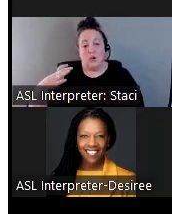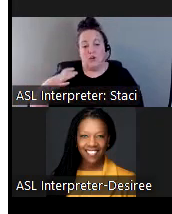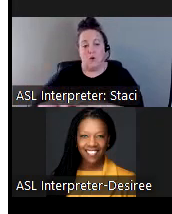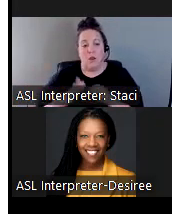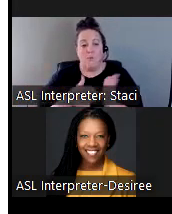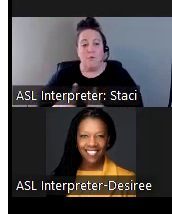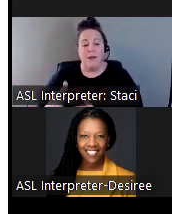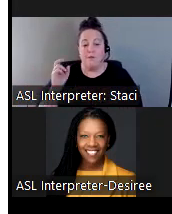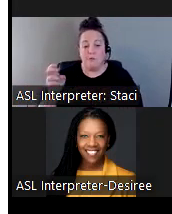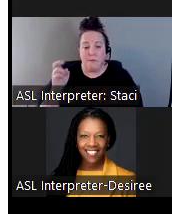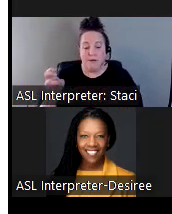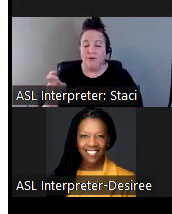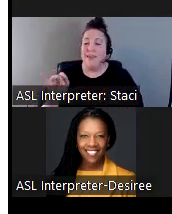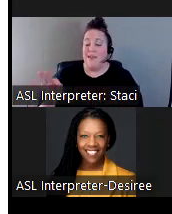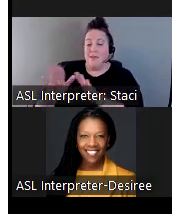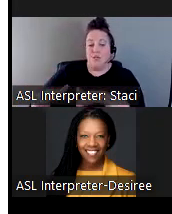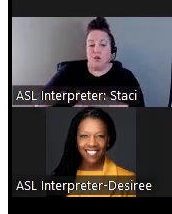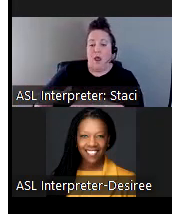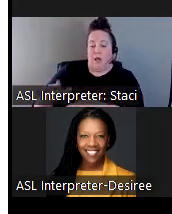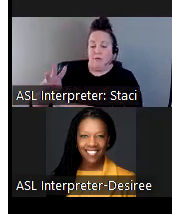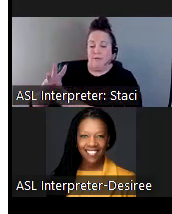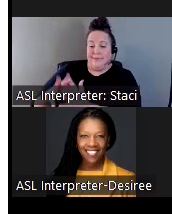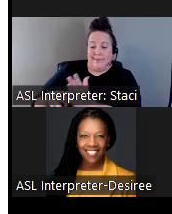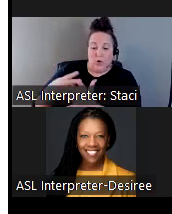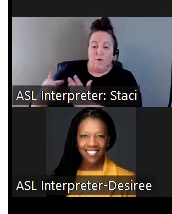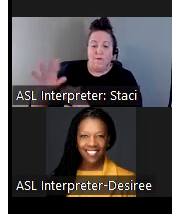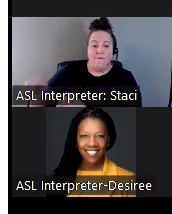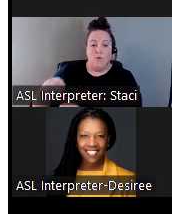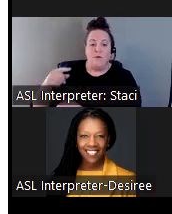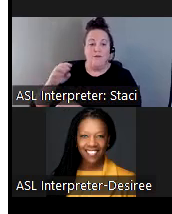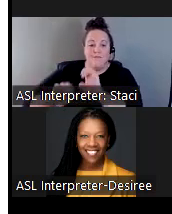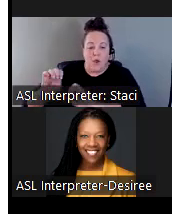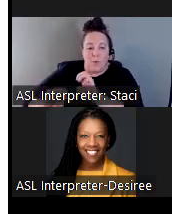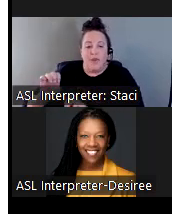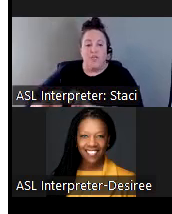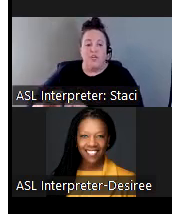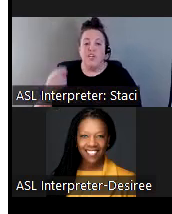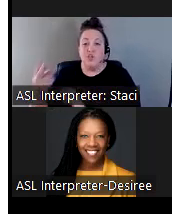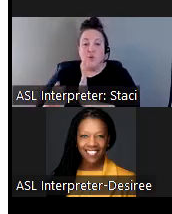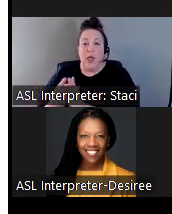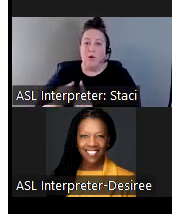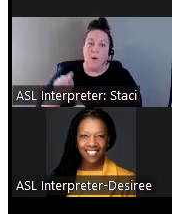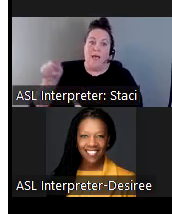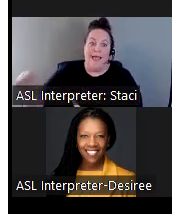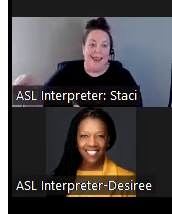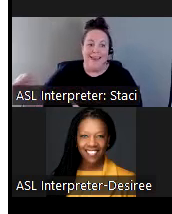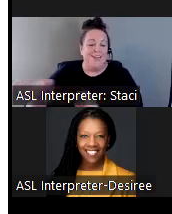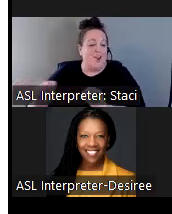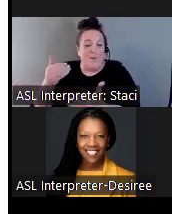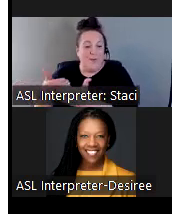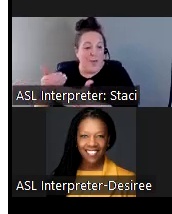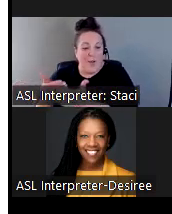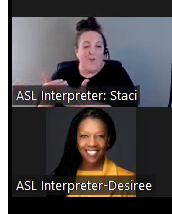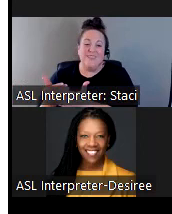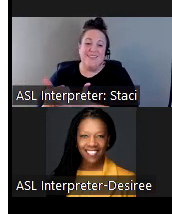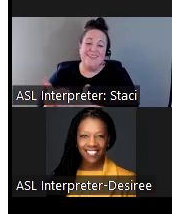and transportation. If a child is scheduled for a diagnostic evaluation 2 hours away because there's nobody closer, make